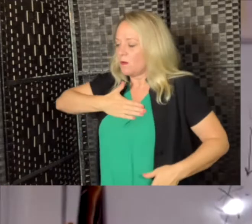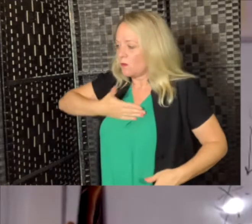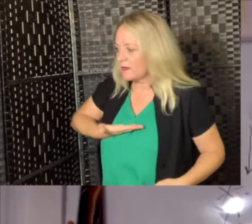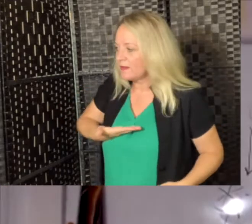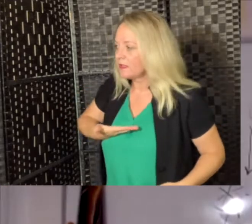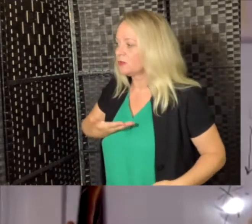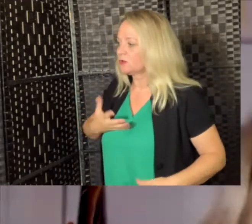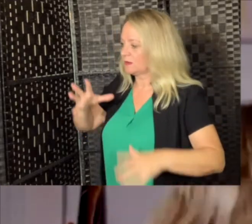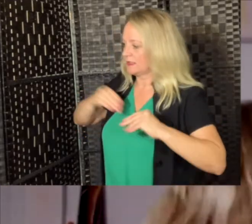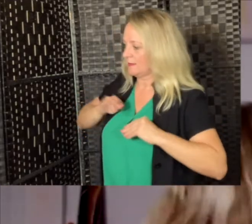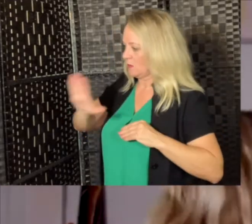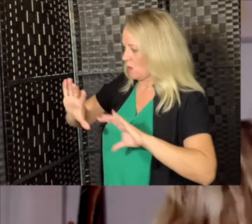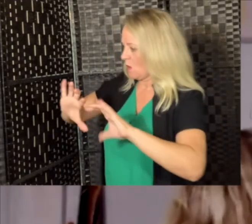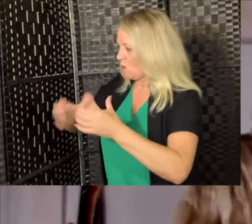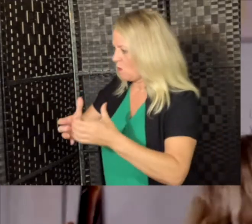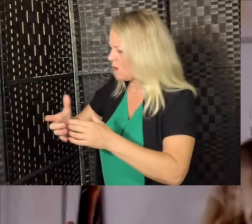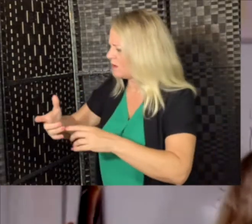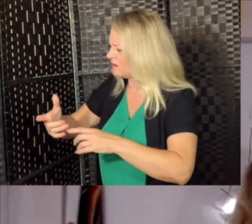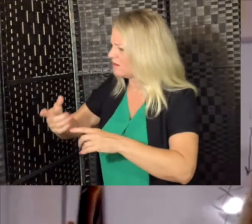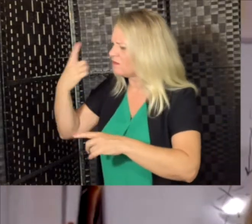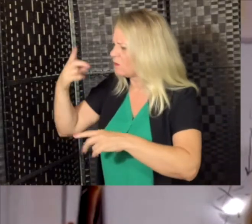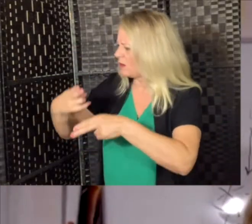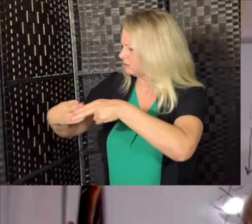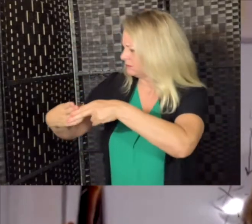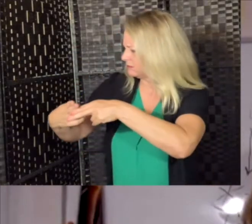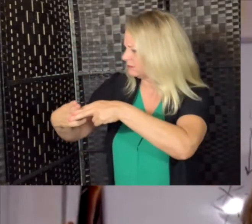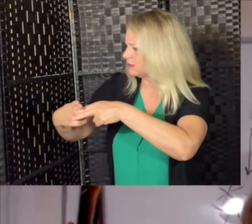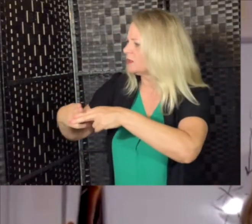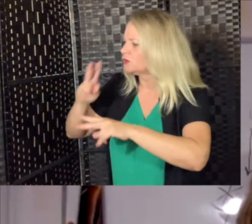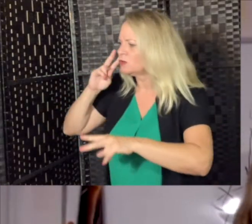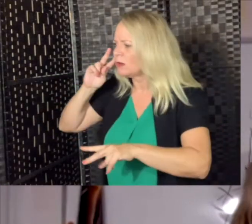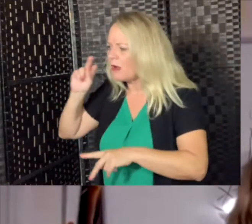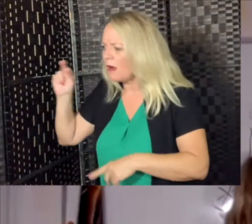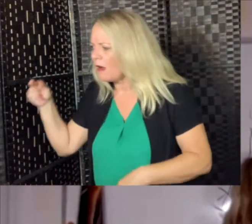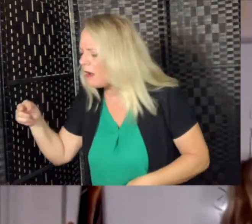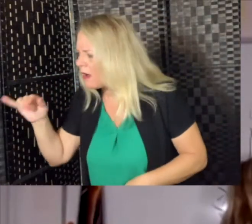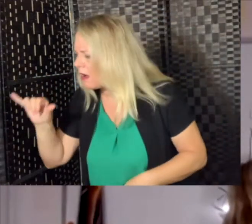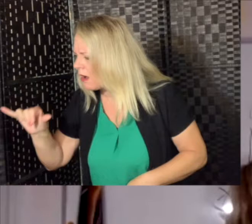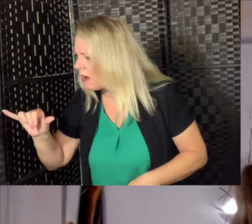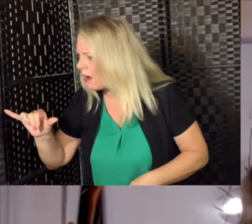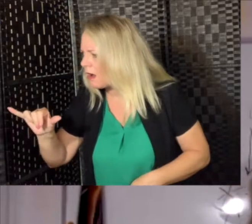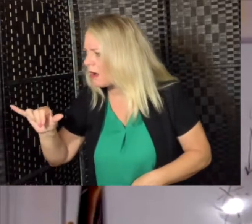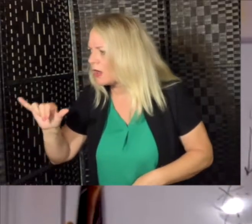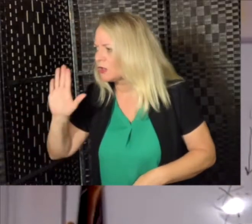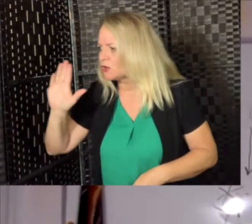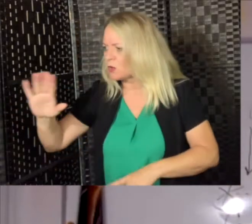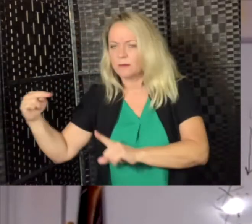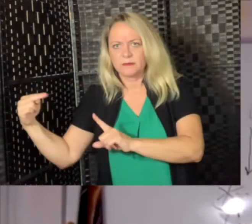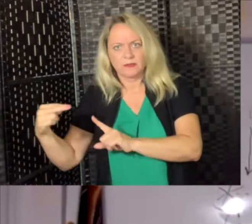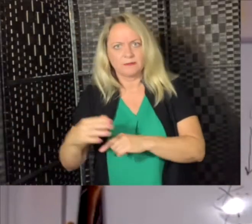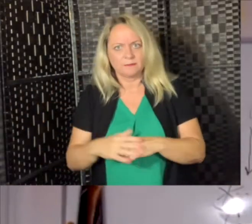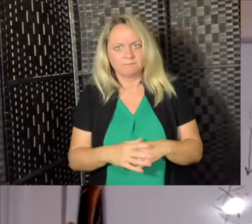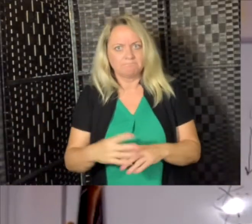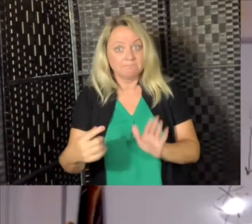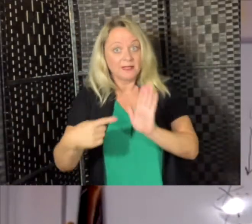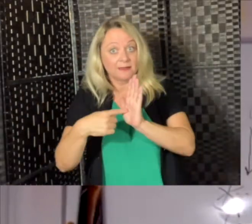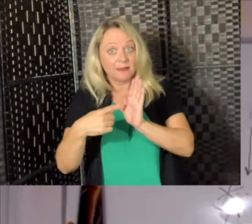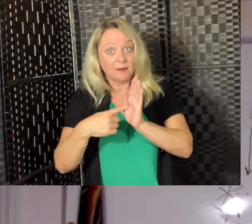look at this a minute. Let's say Gertrude is going to travel to Fenton's